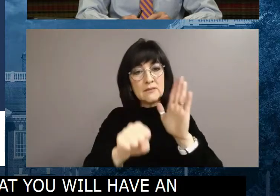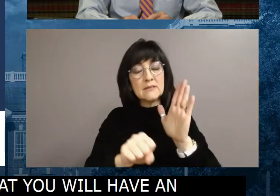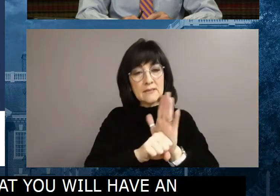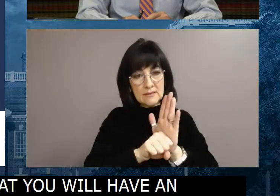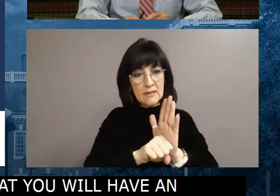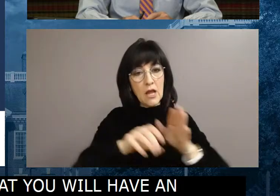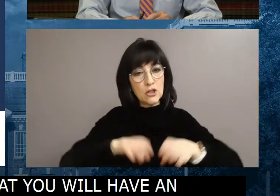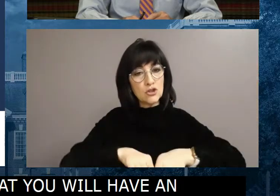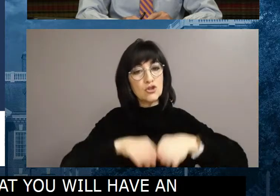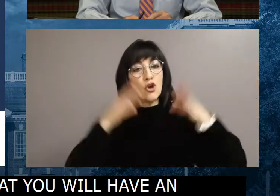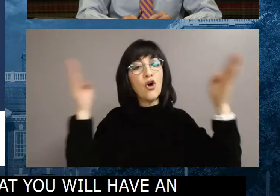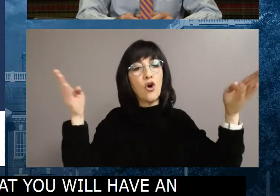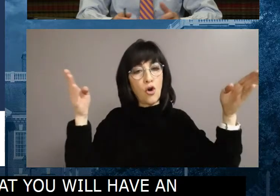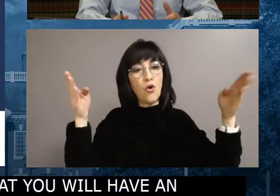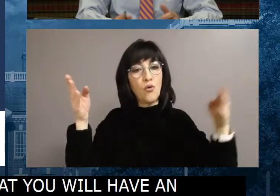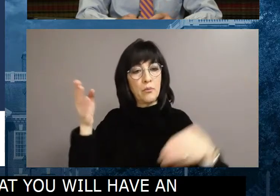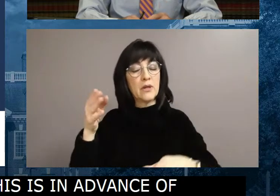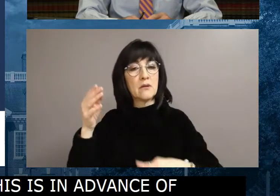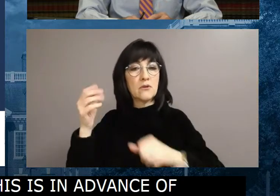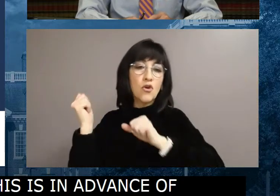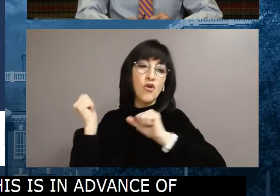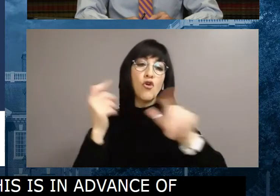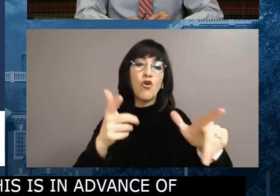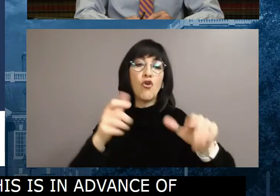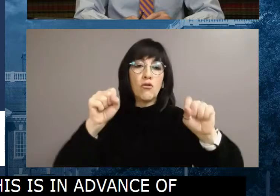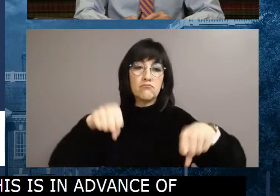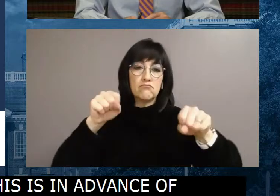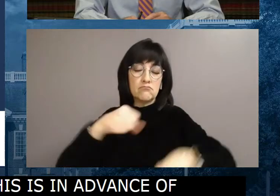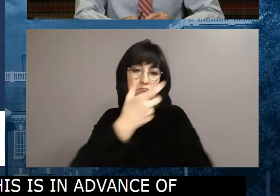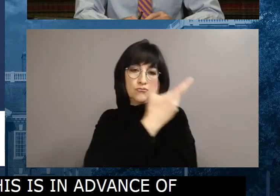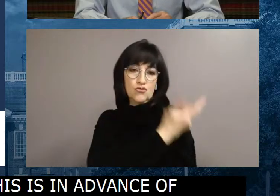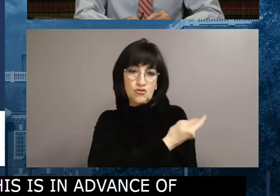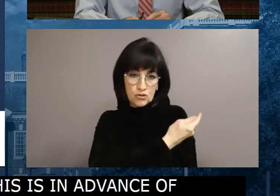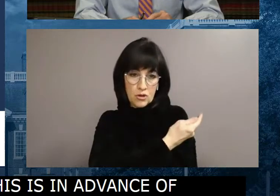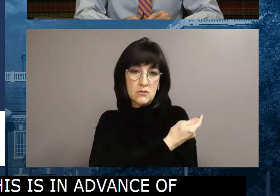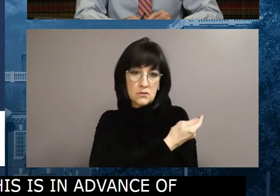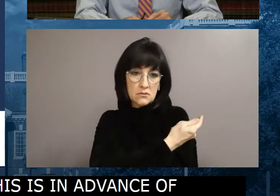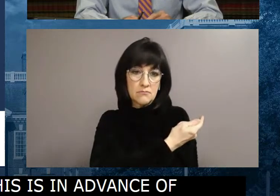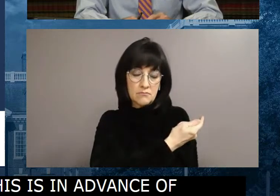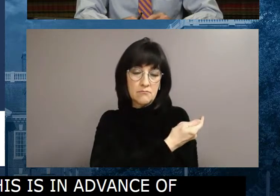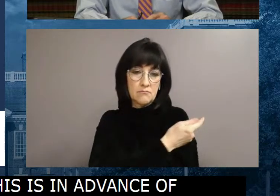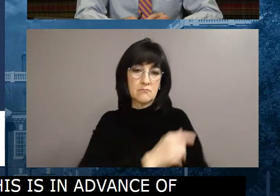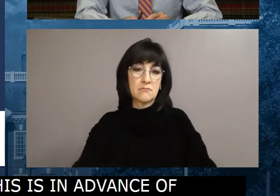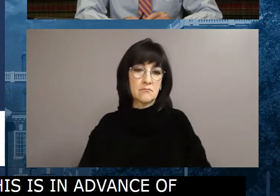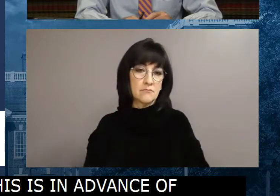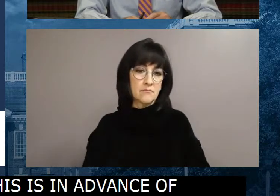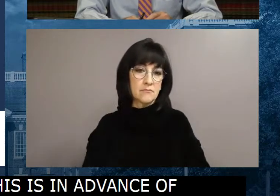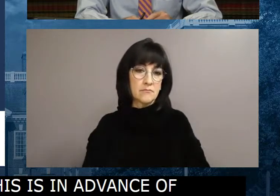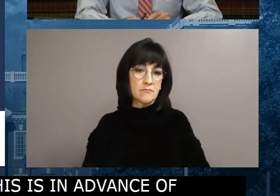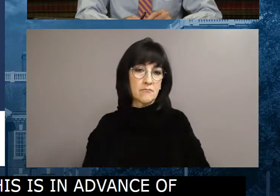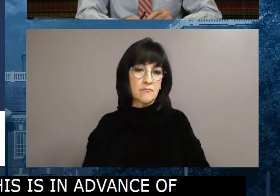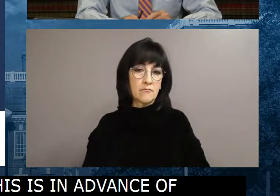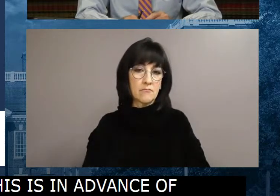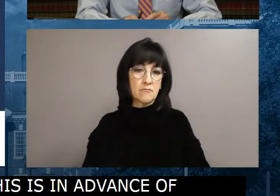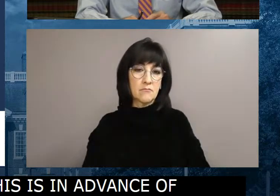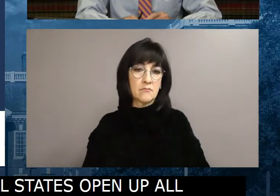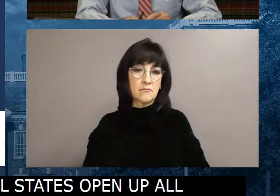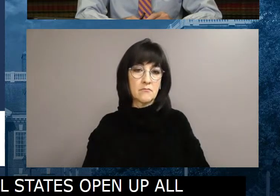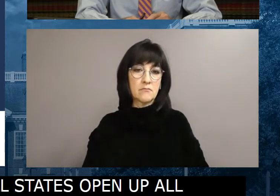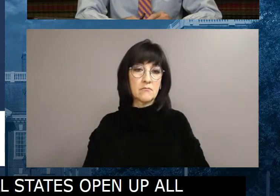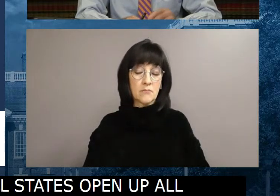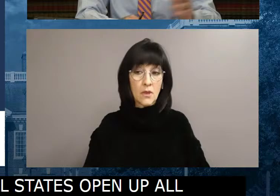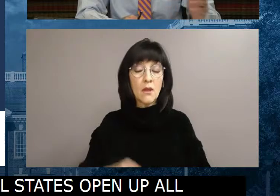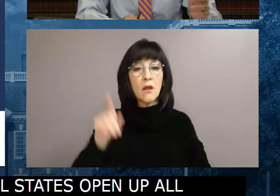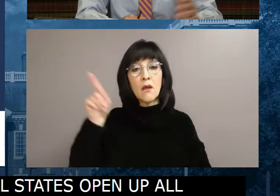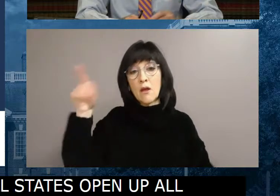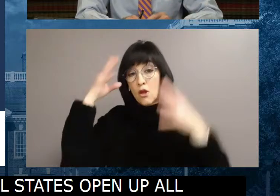citizens, all eligible residents of the states, access to vaccinations by May the